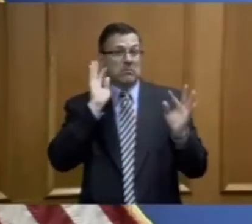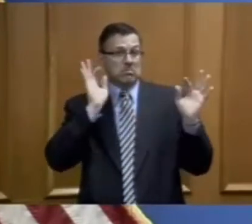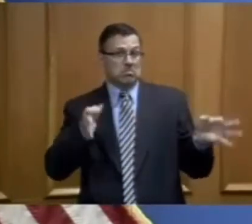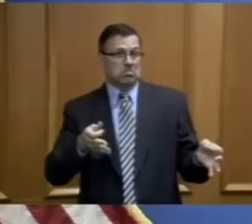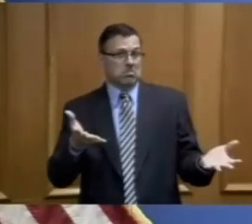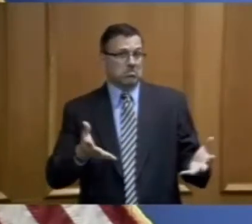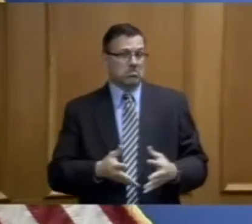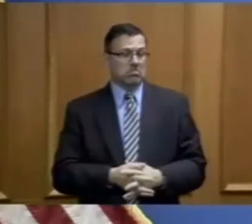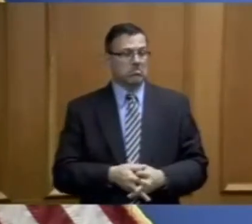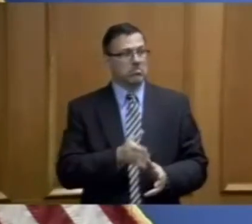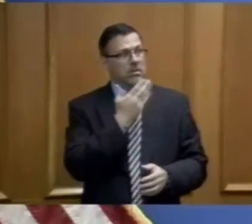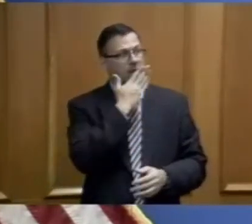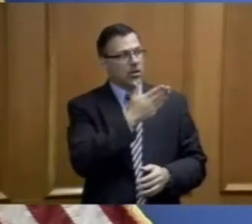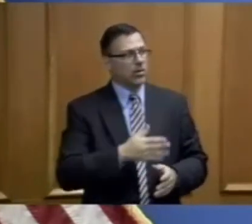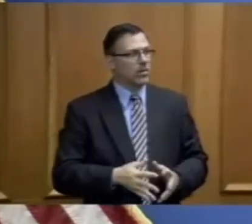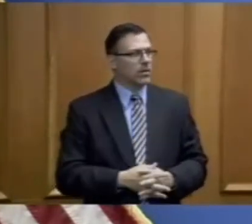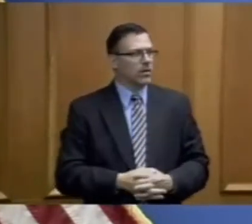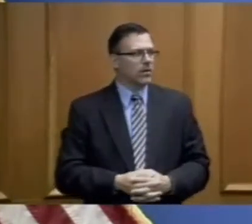Thank you. Mm-hmm.